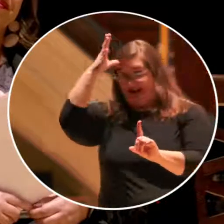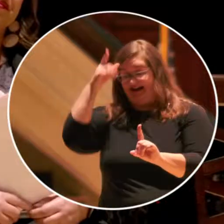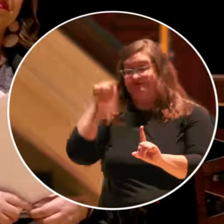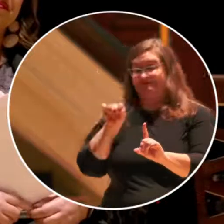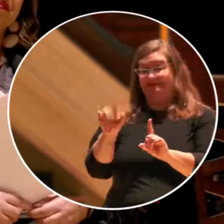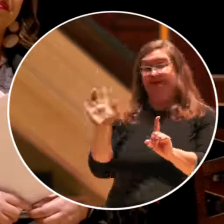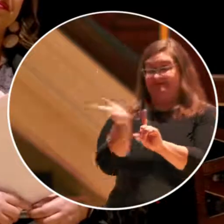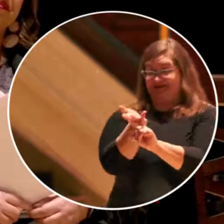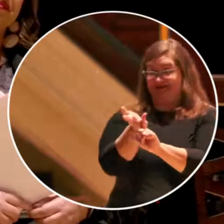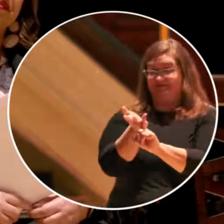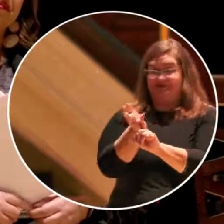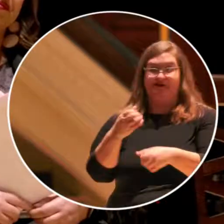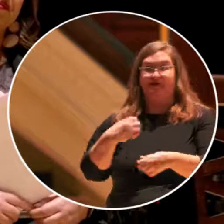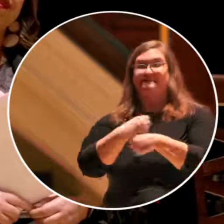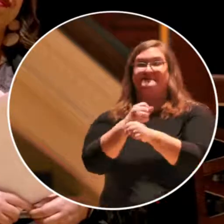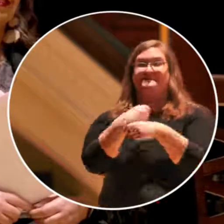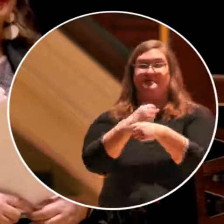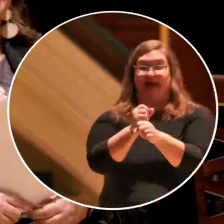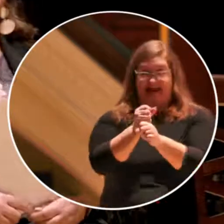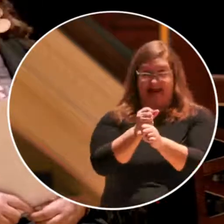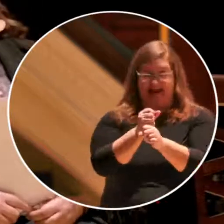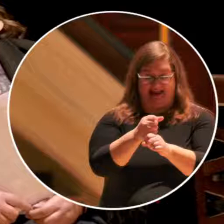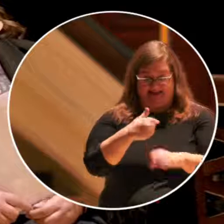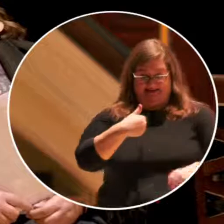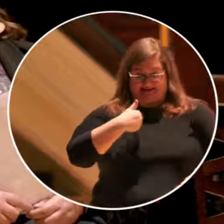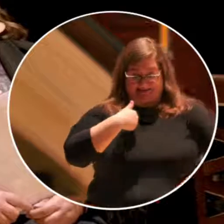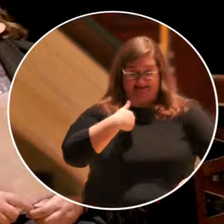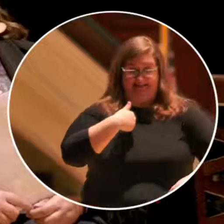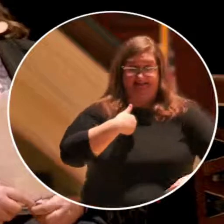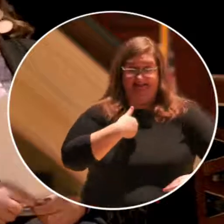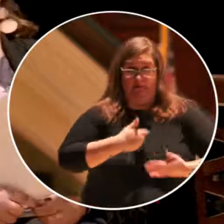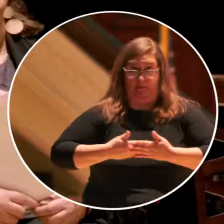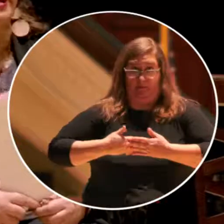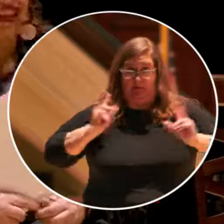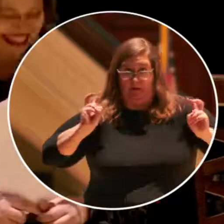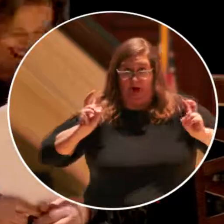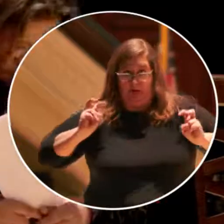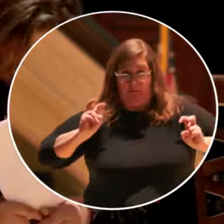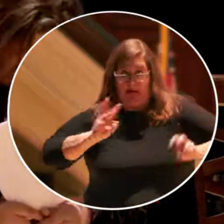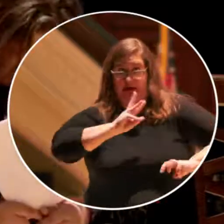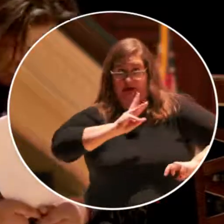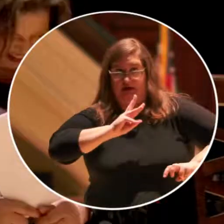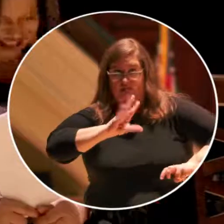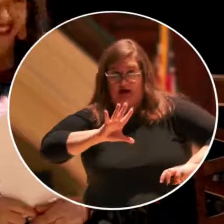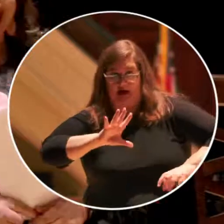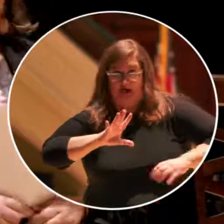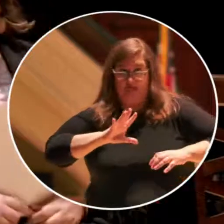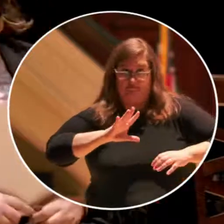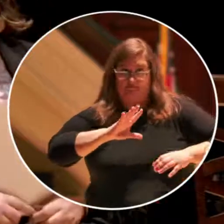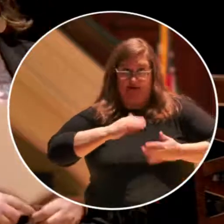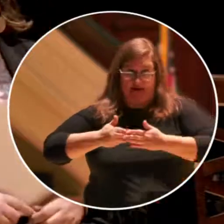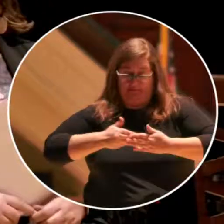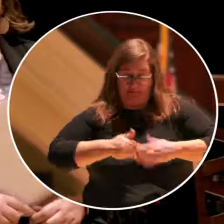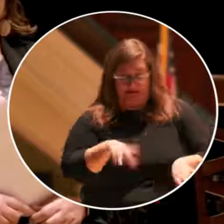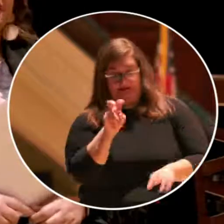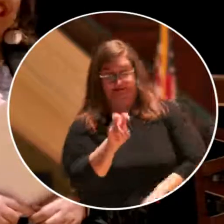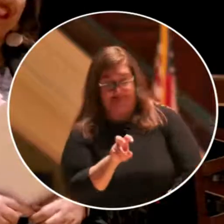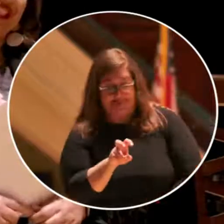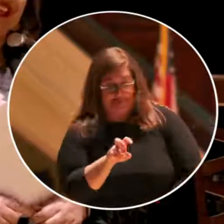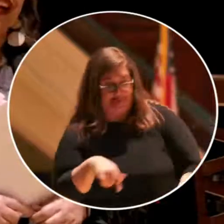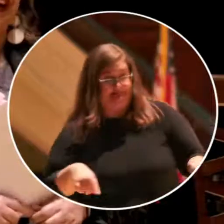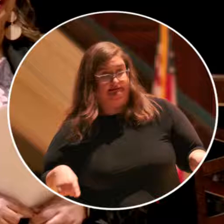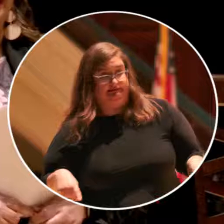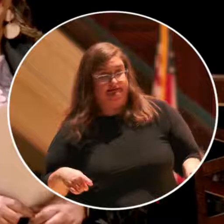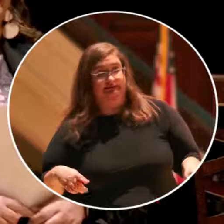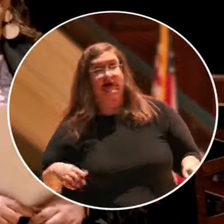their old baby, to recreate that photo. We were alone that